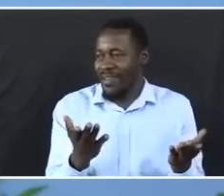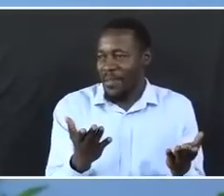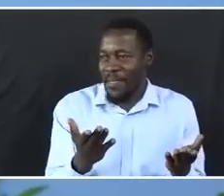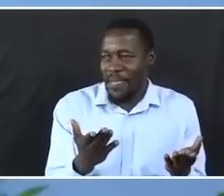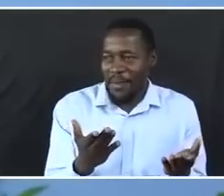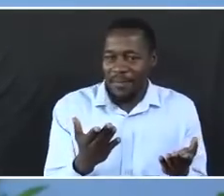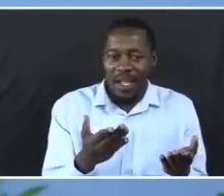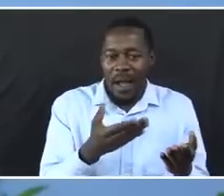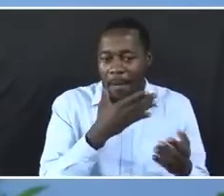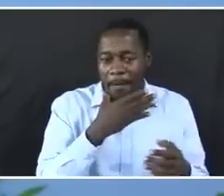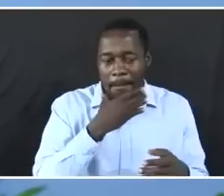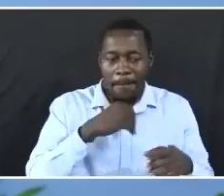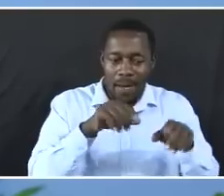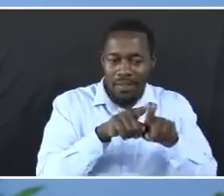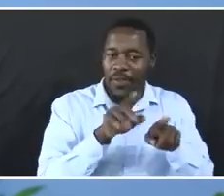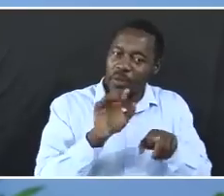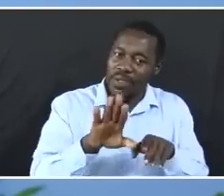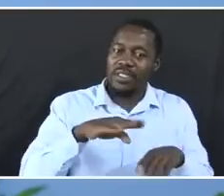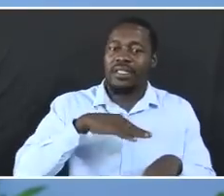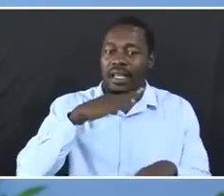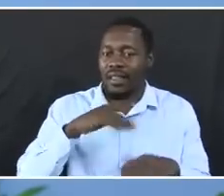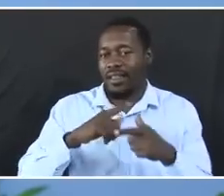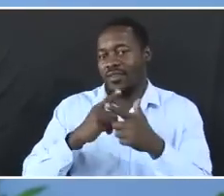after divorce?